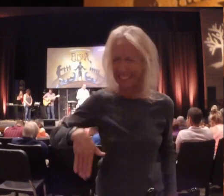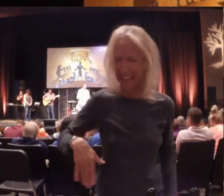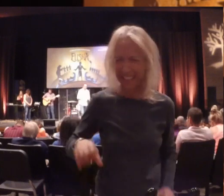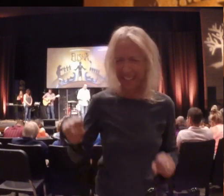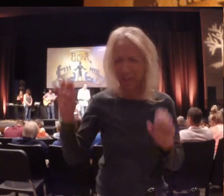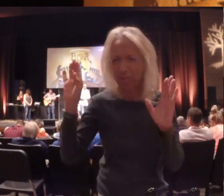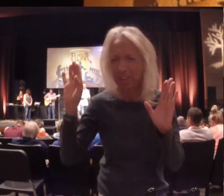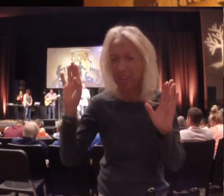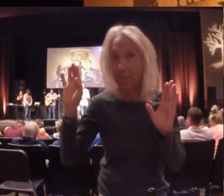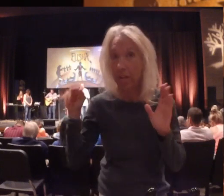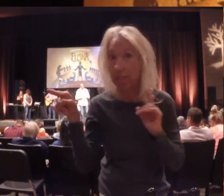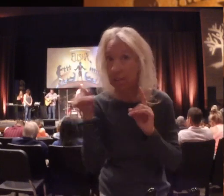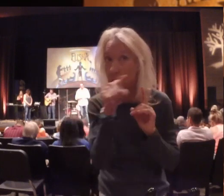yet.